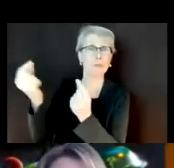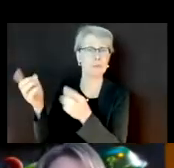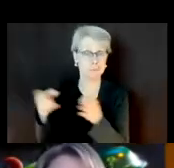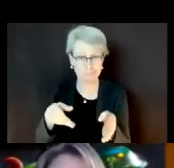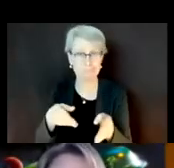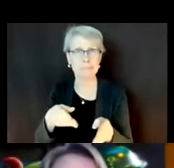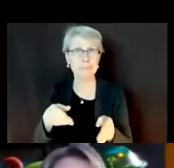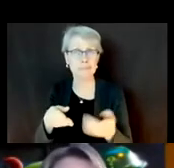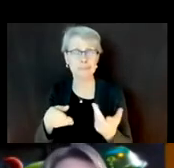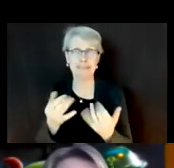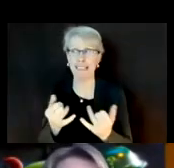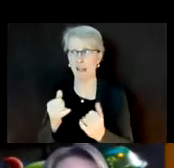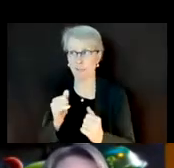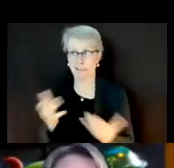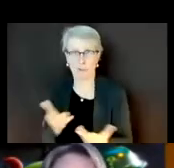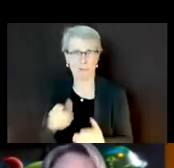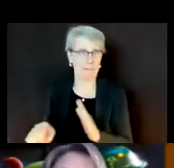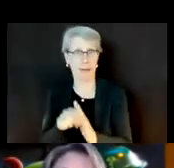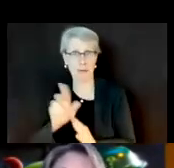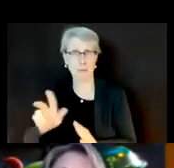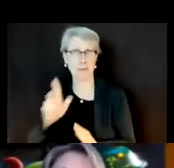minus 33.